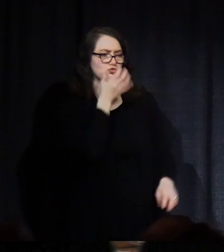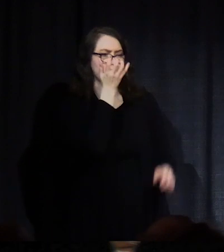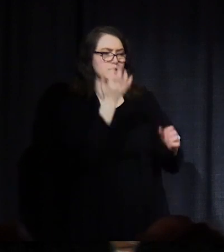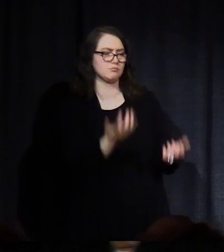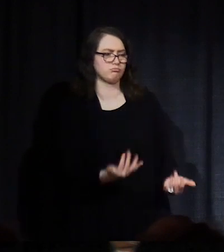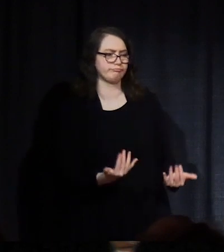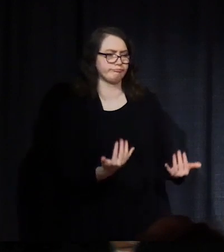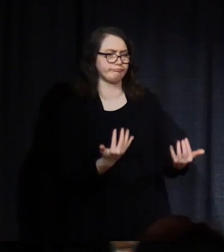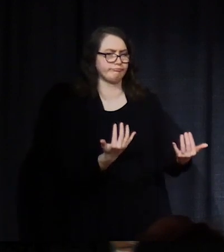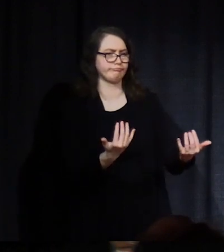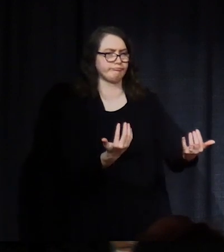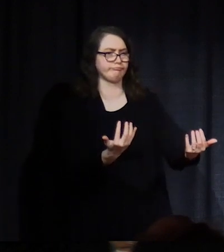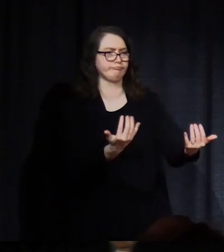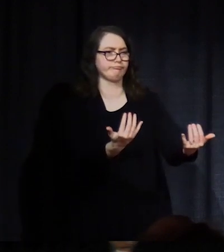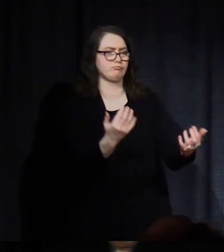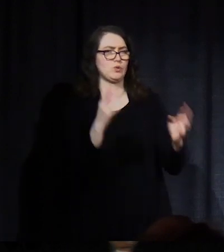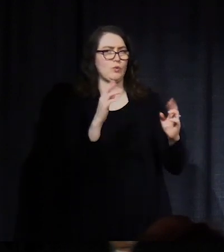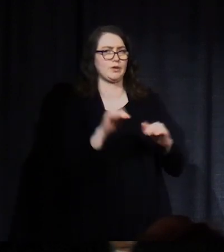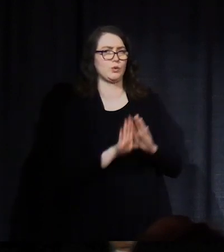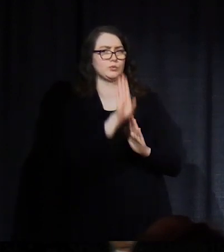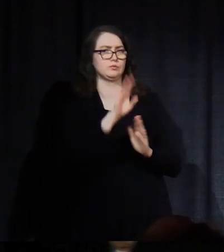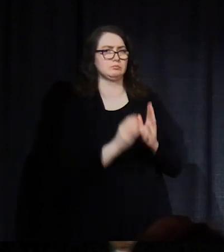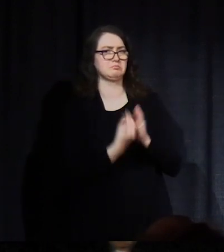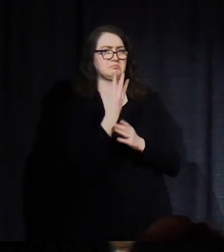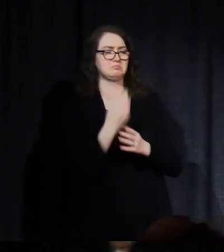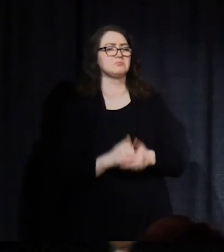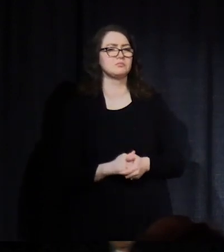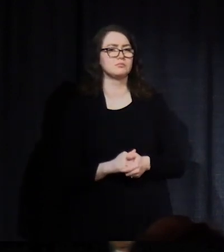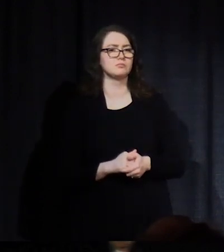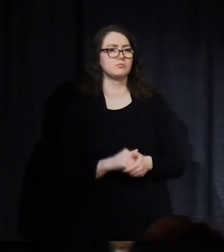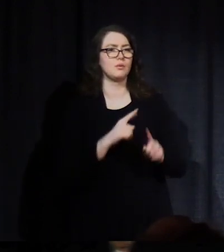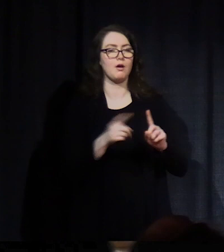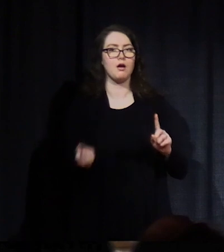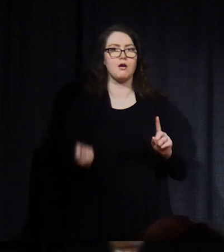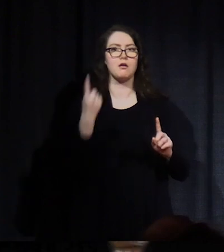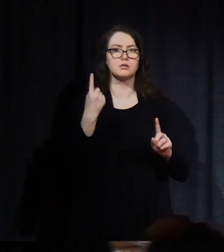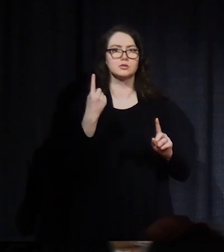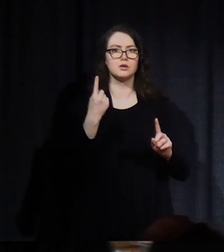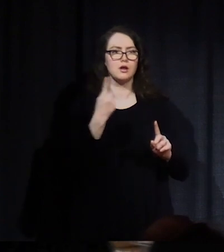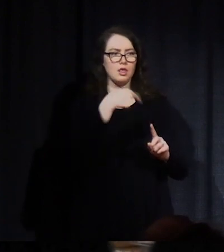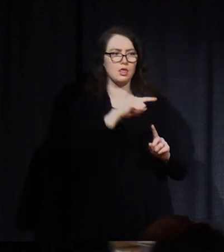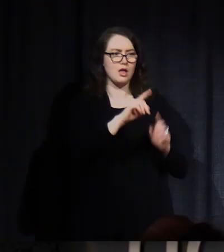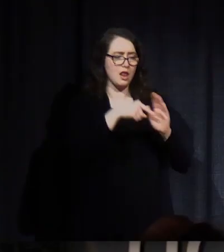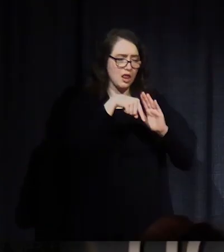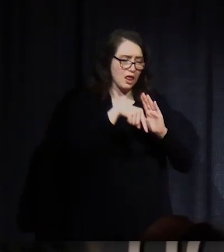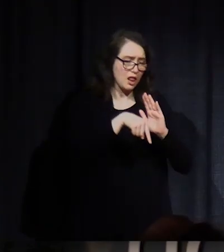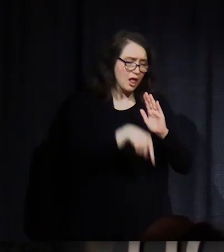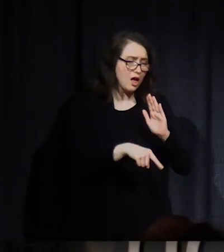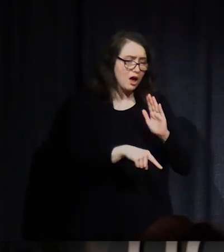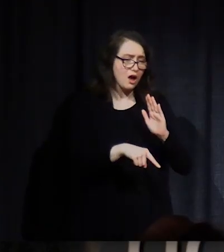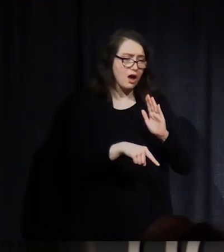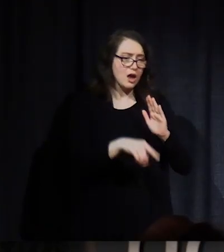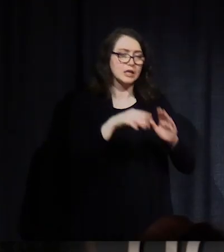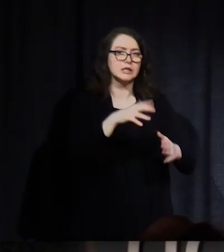Until one day, while testing the well's pressure, there was a burst of gas so powerful it sounded like the roar of a